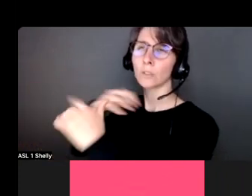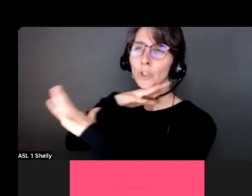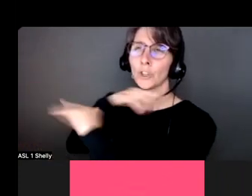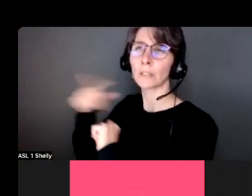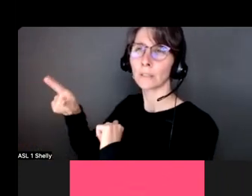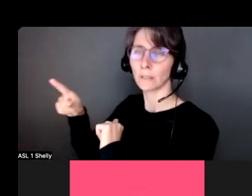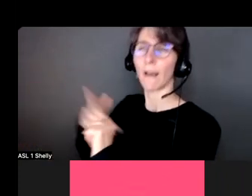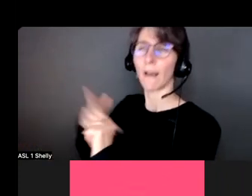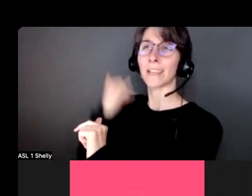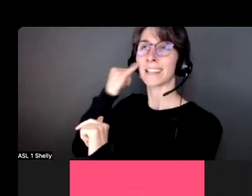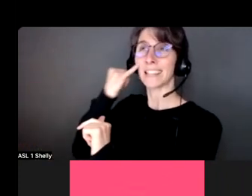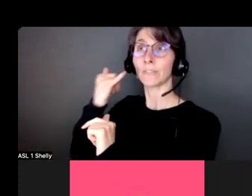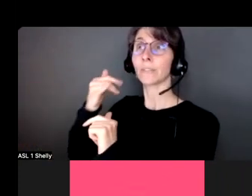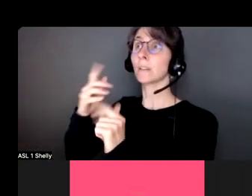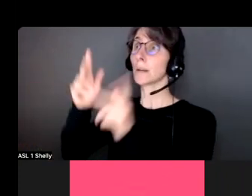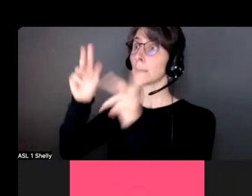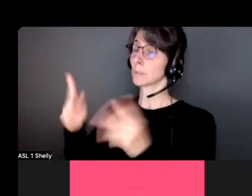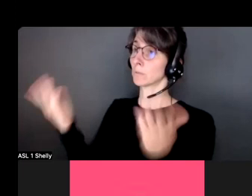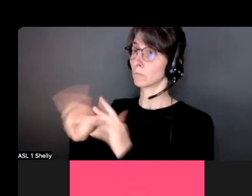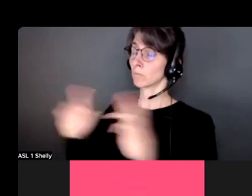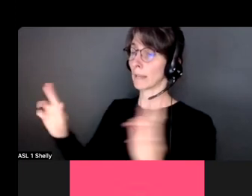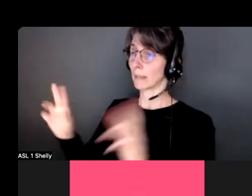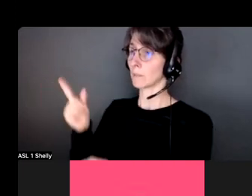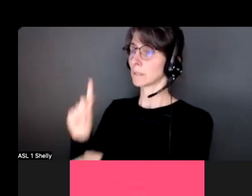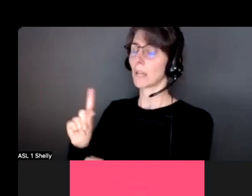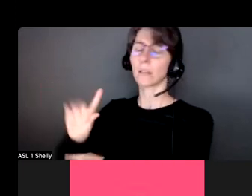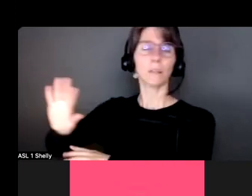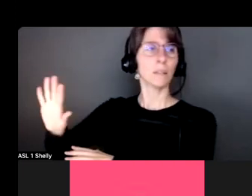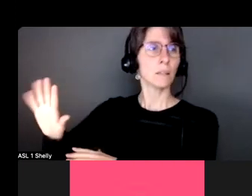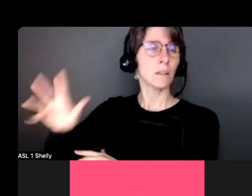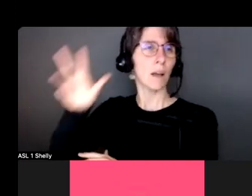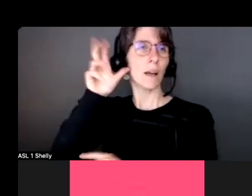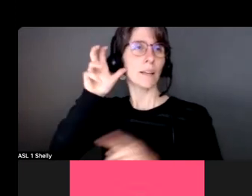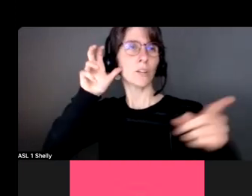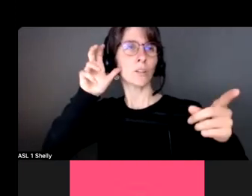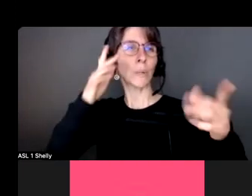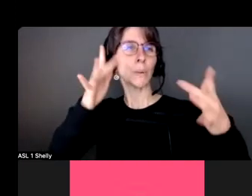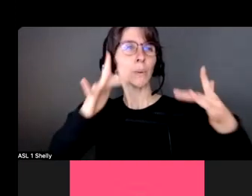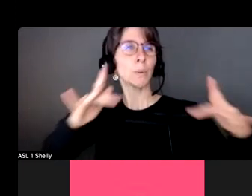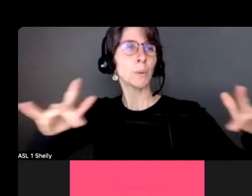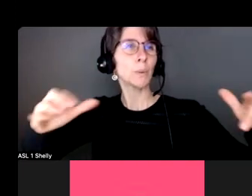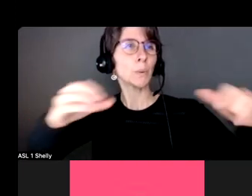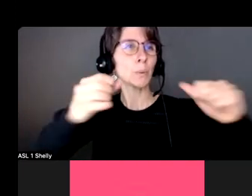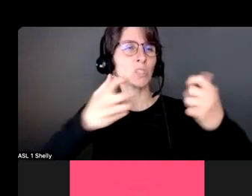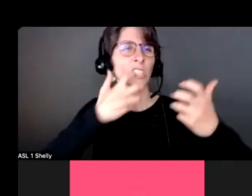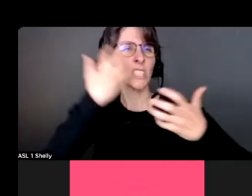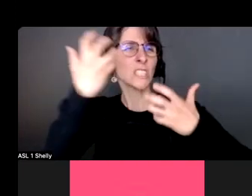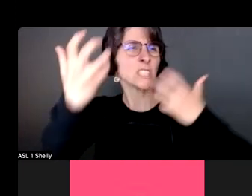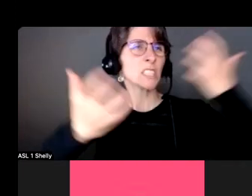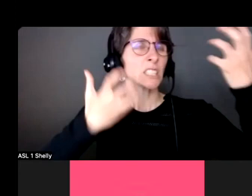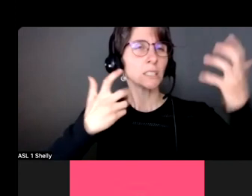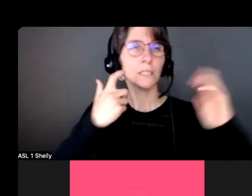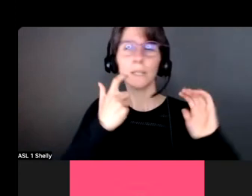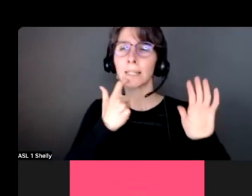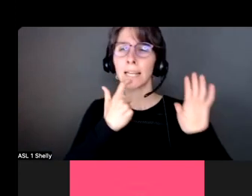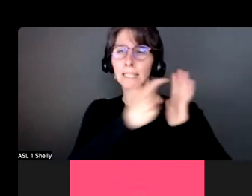wasn't idle. From the beyond creeps a hollow growl, metallic. It drags over